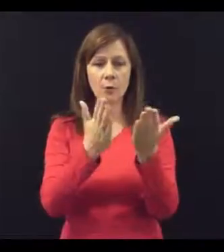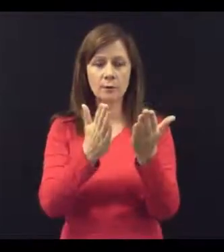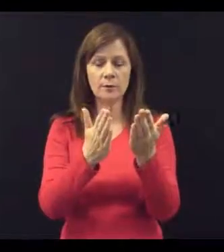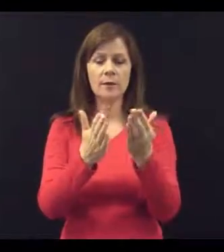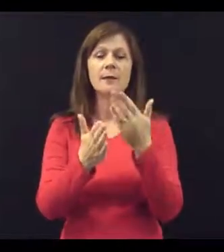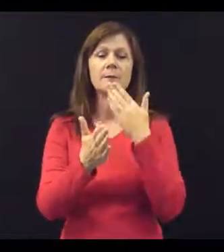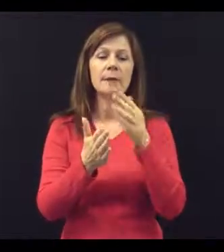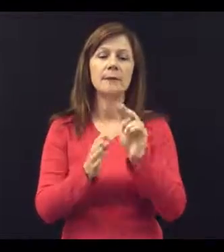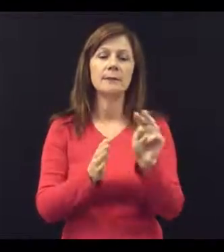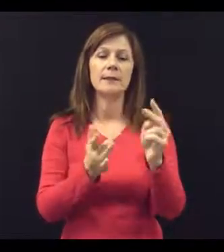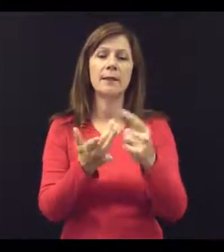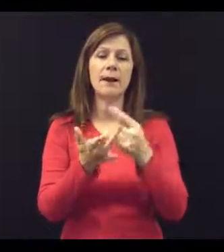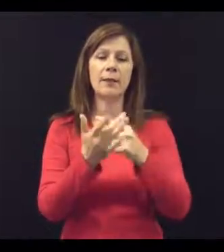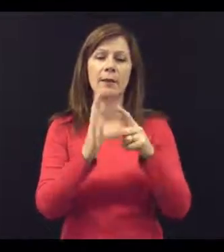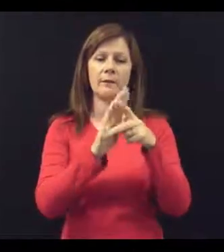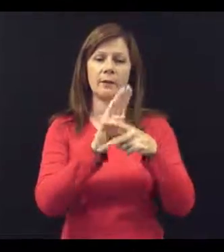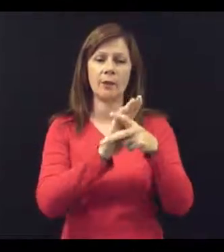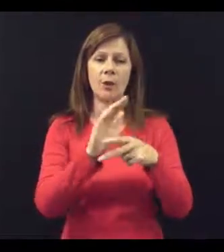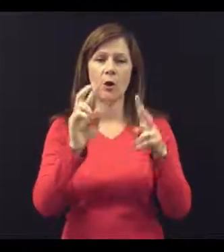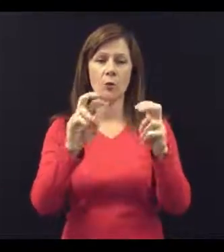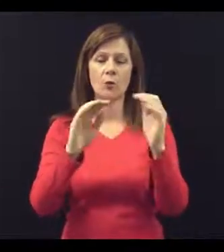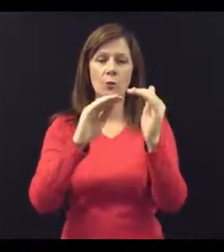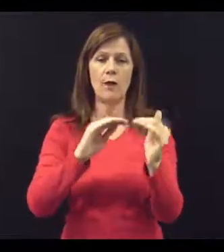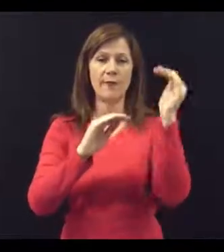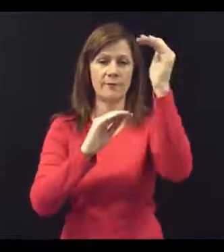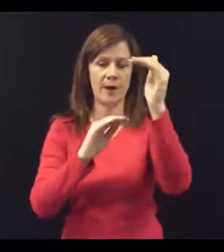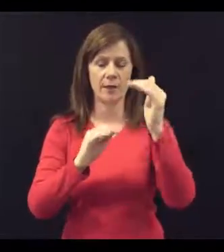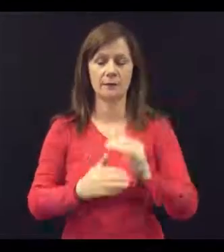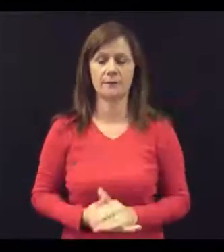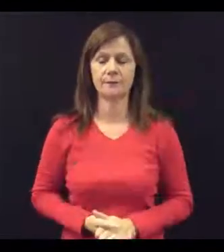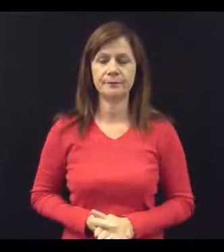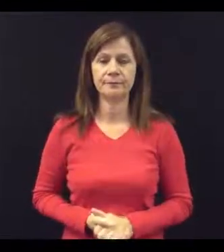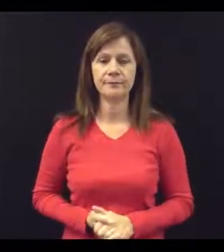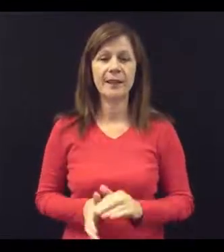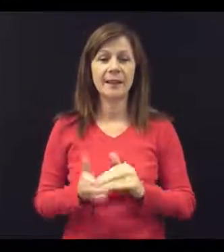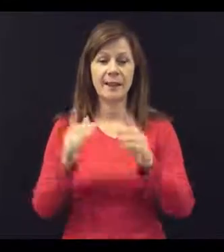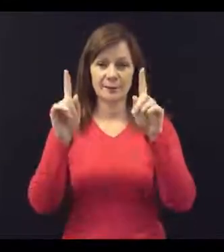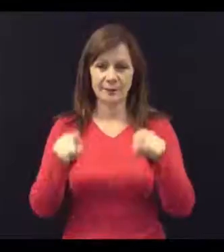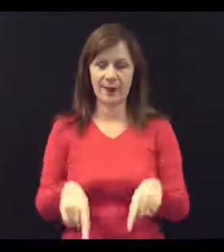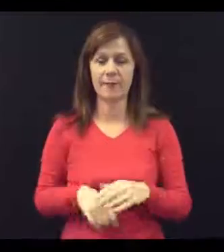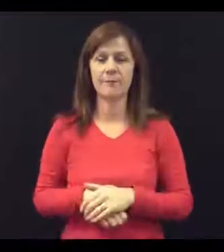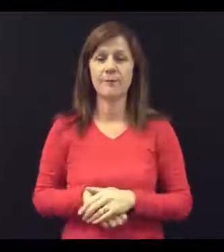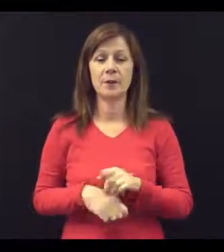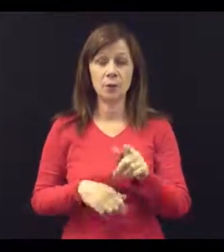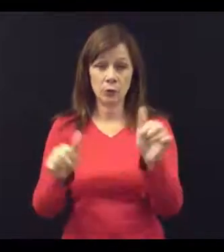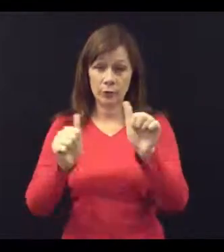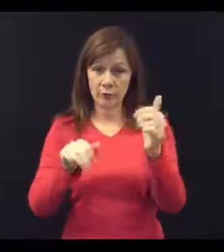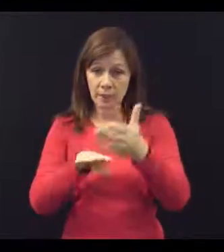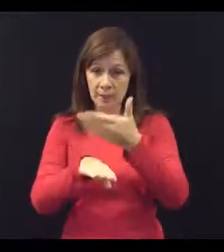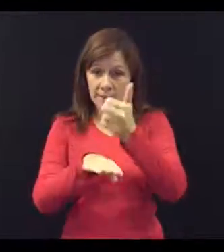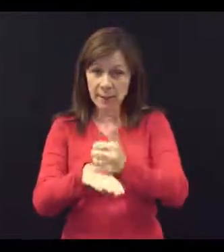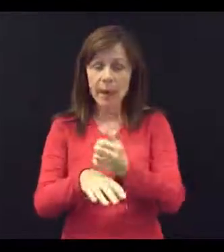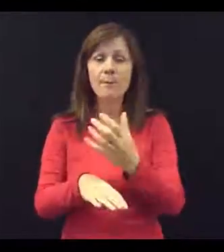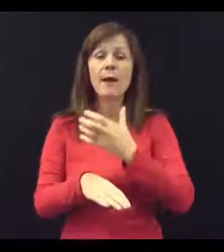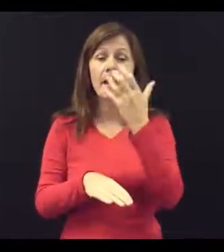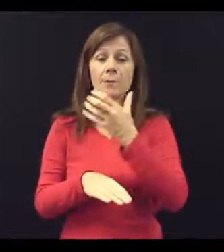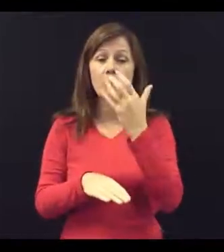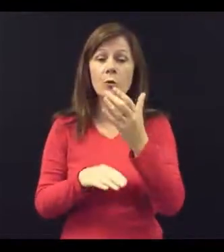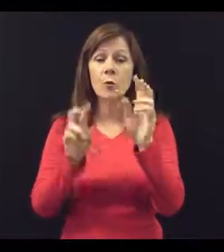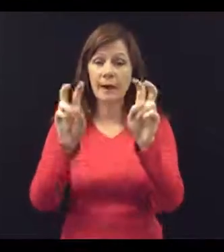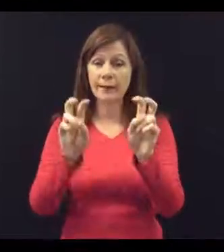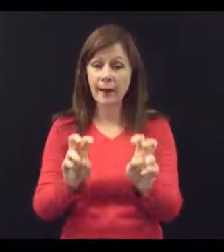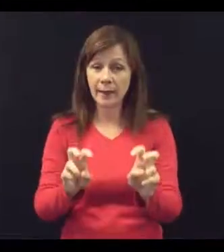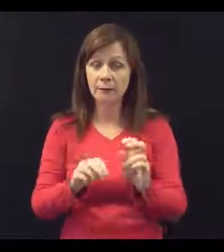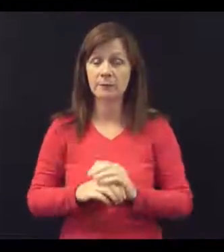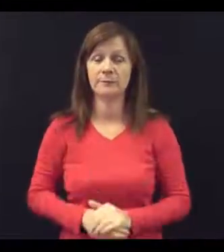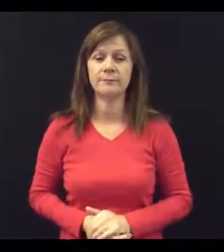so that will be covered in the advanced lessons. So let's get started. For this lesson, I'll assume you have created an Apple ID and